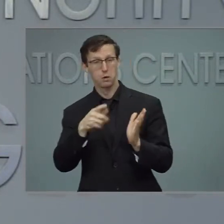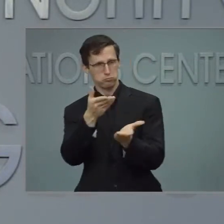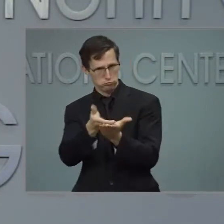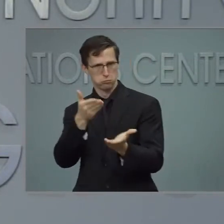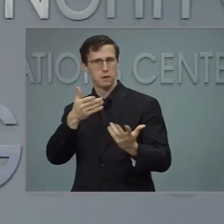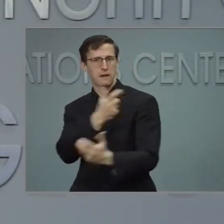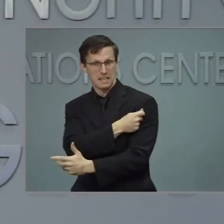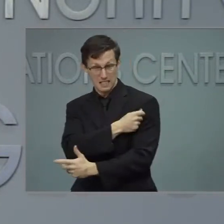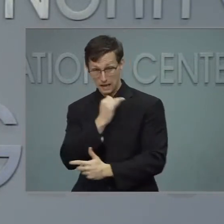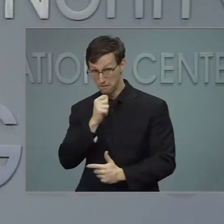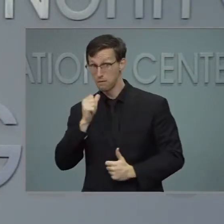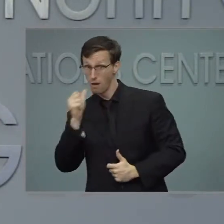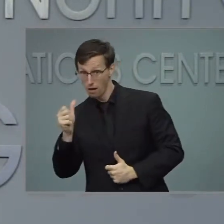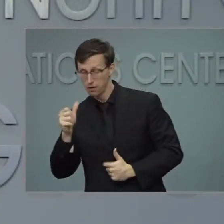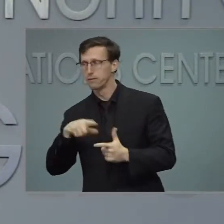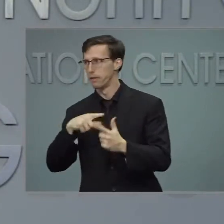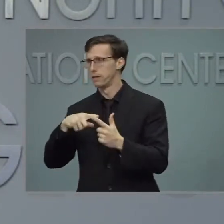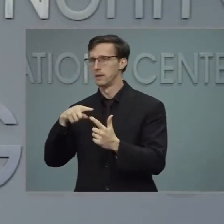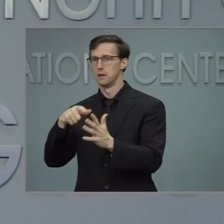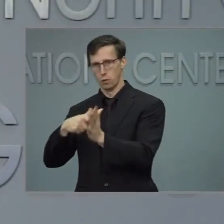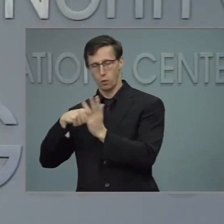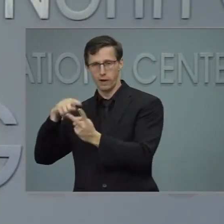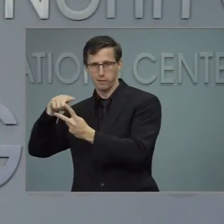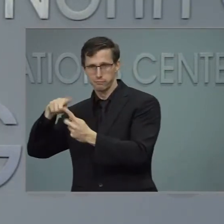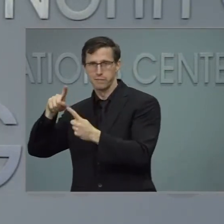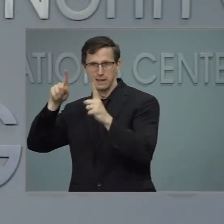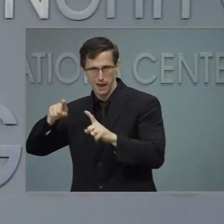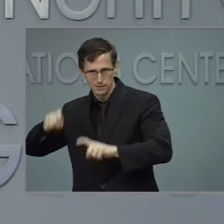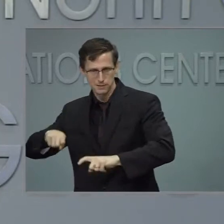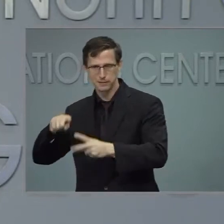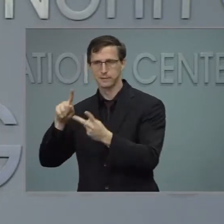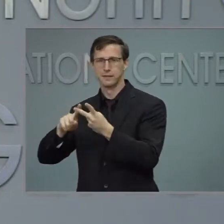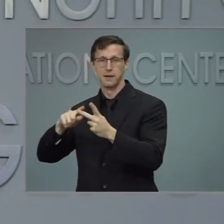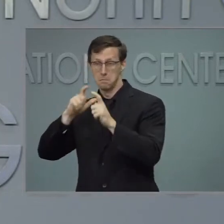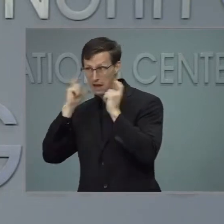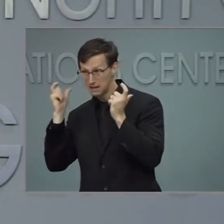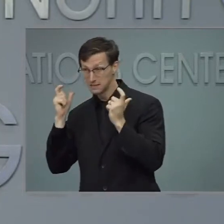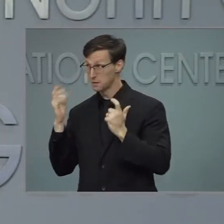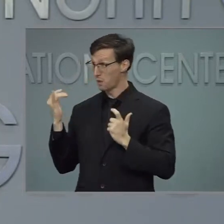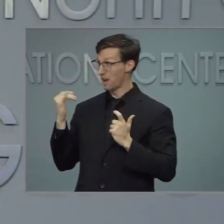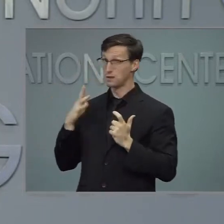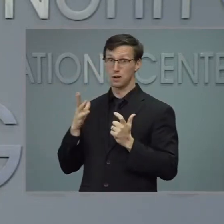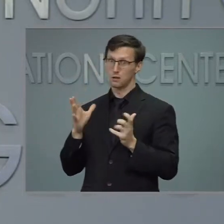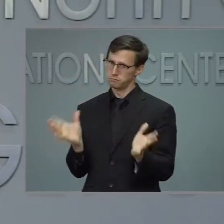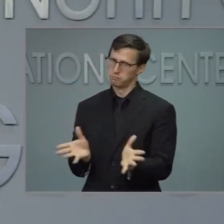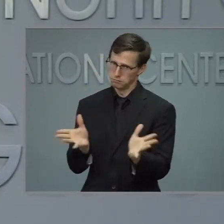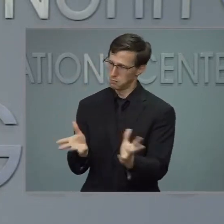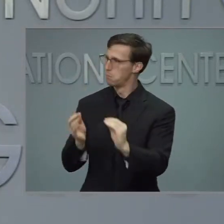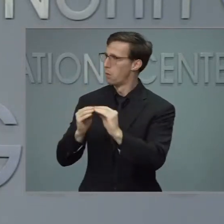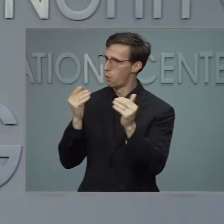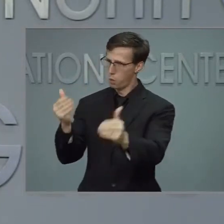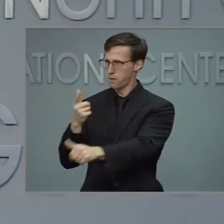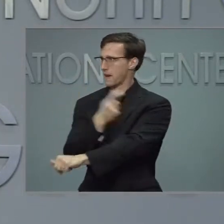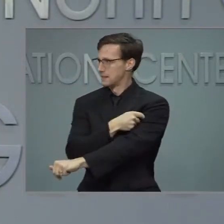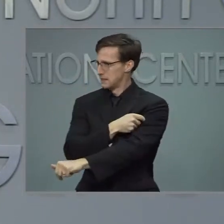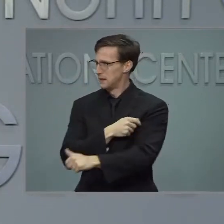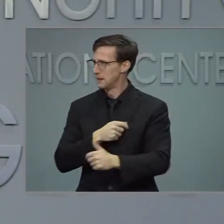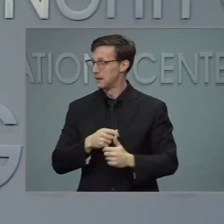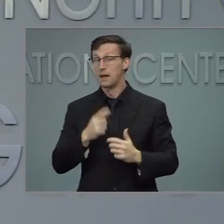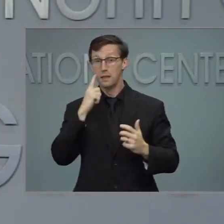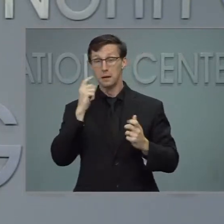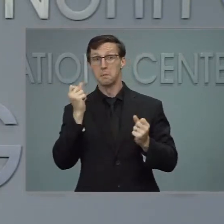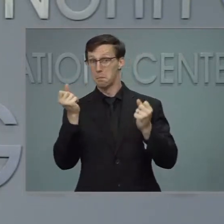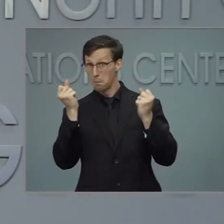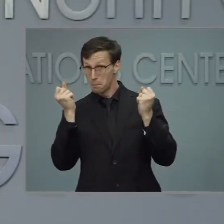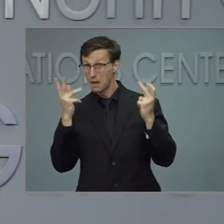lot more state employees to get vaccinated. So we want to make this step. I think a lot of people are seeing more